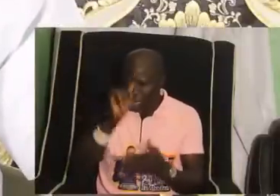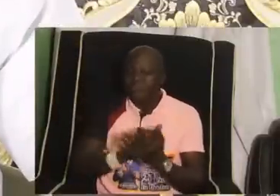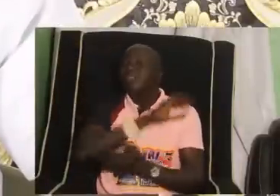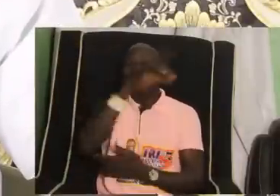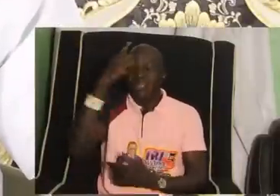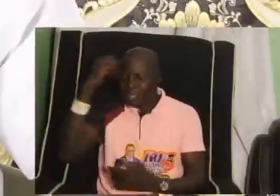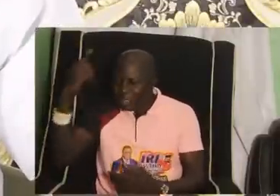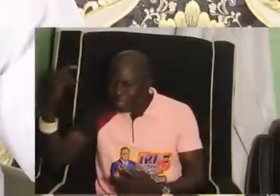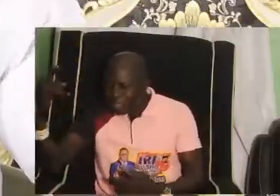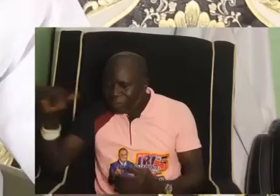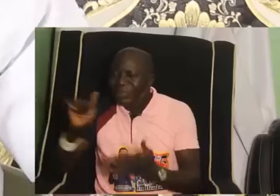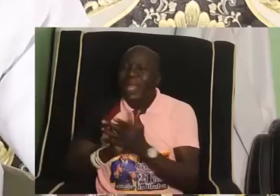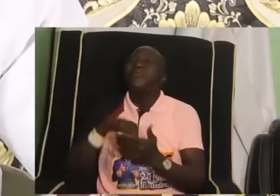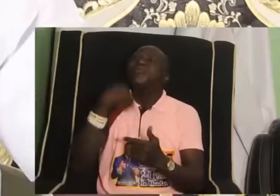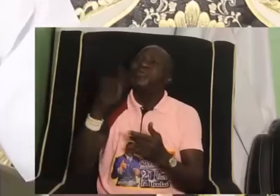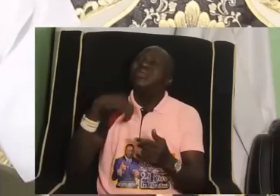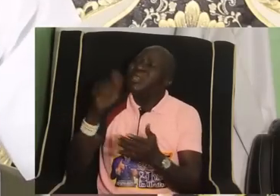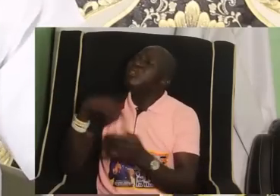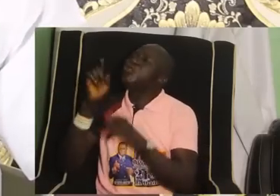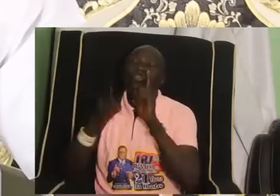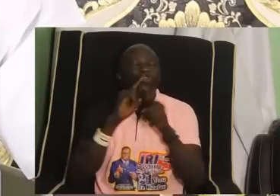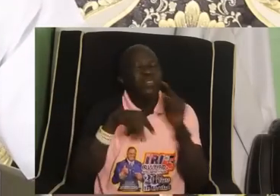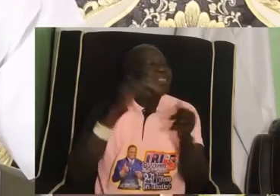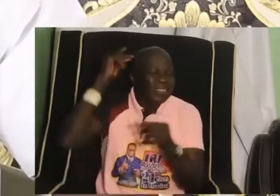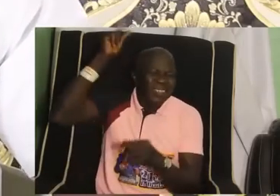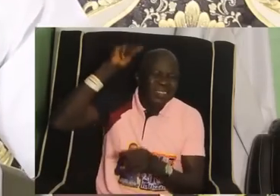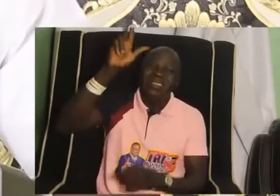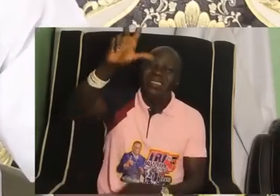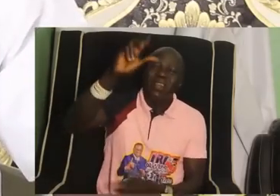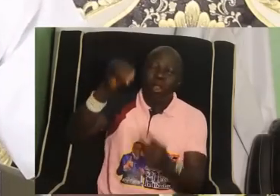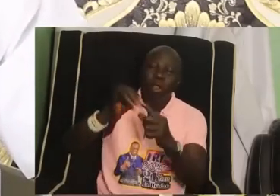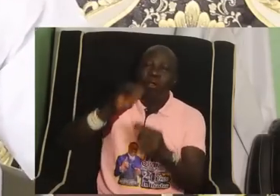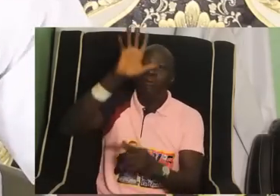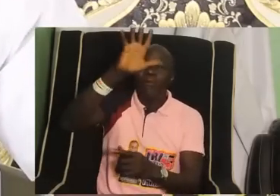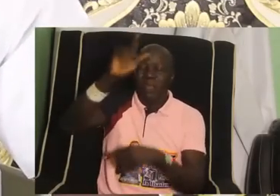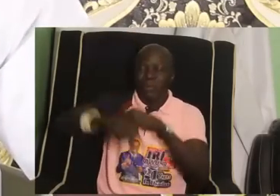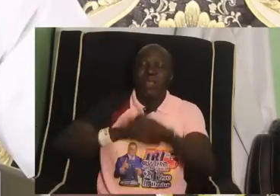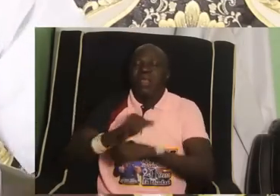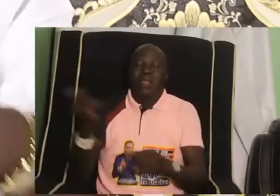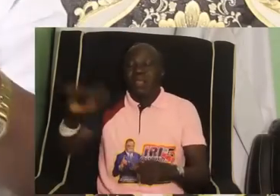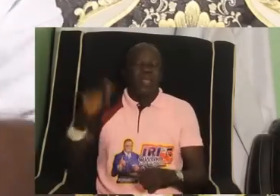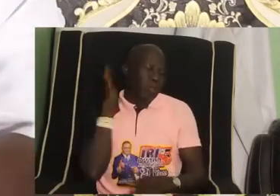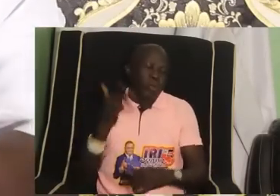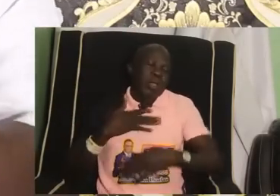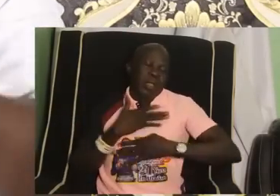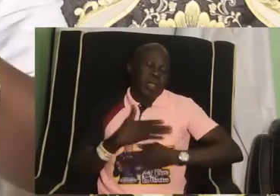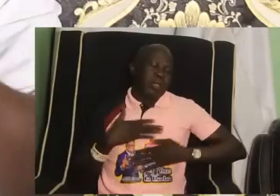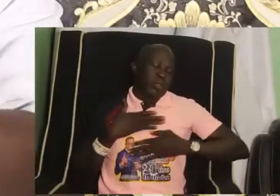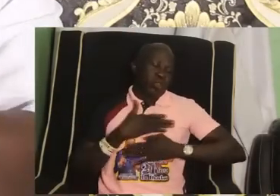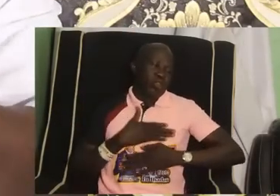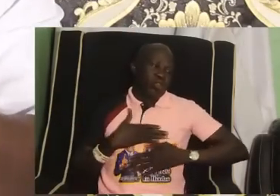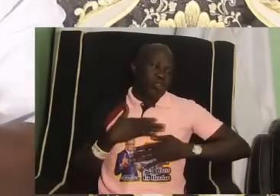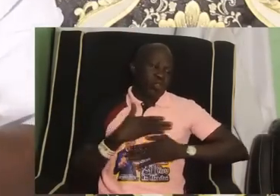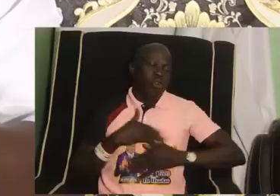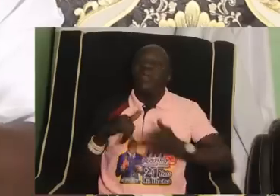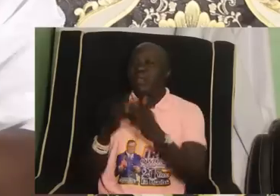saying, Daddy, that this dream that you've been saying for 3 or 5 years now, you'll be enjoying it so much. He